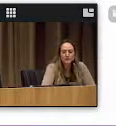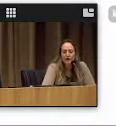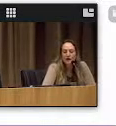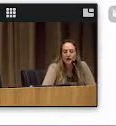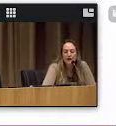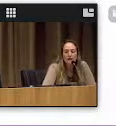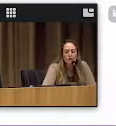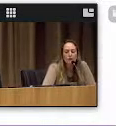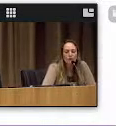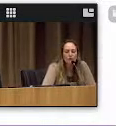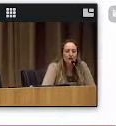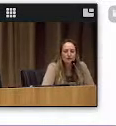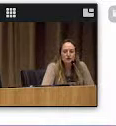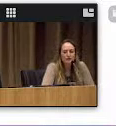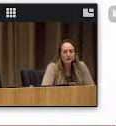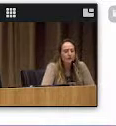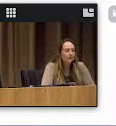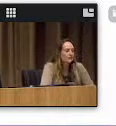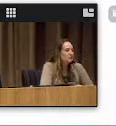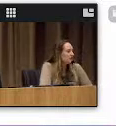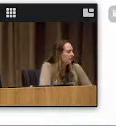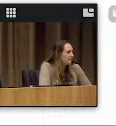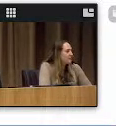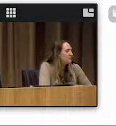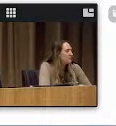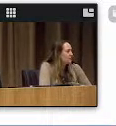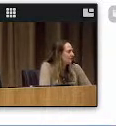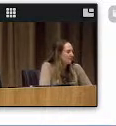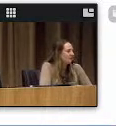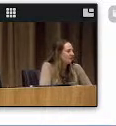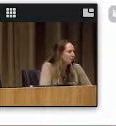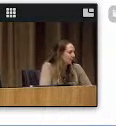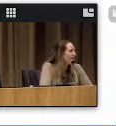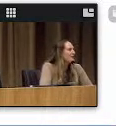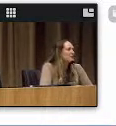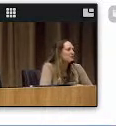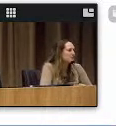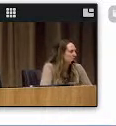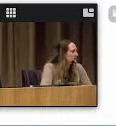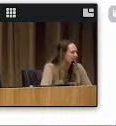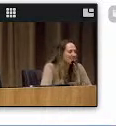The only thing we had a problem was cash, money.